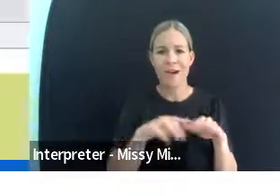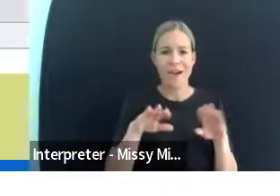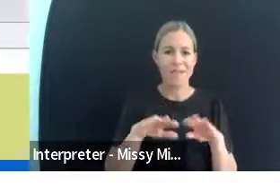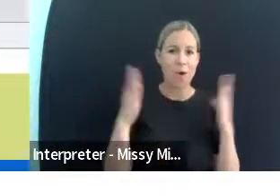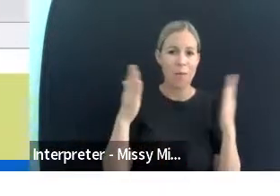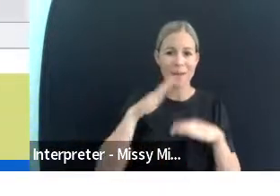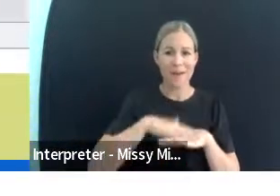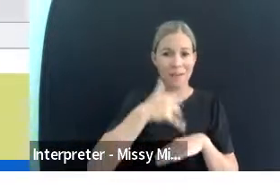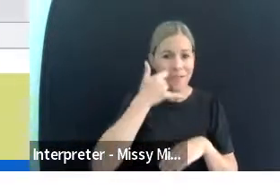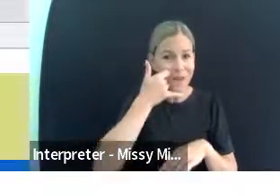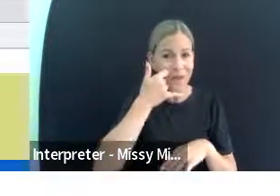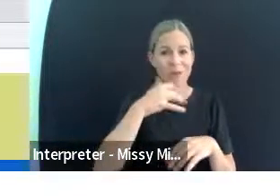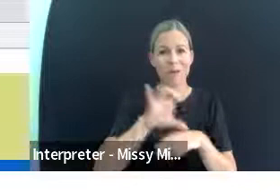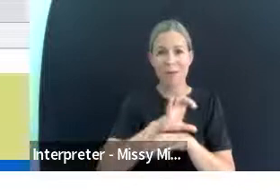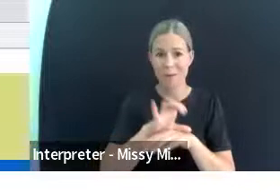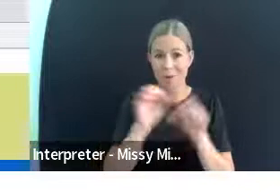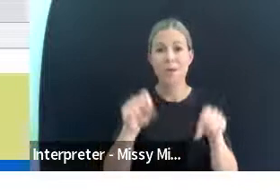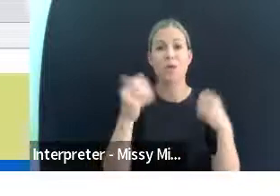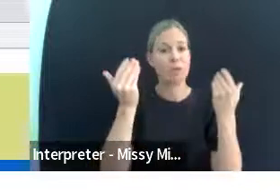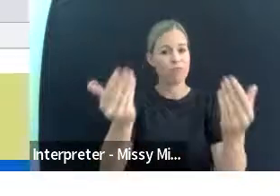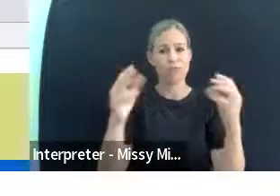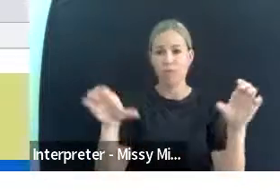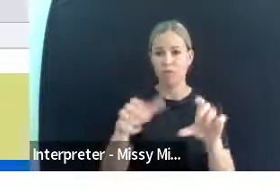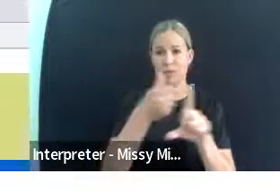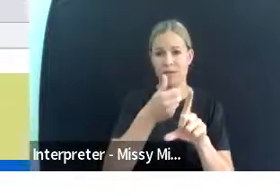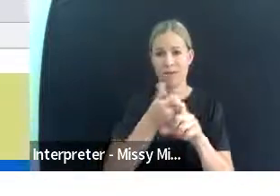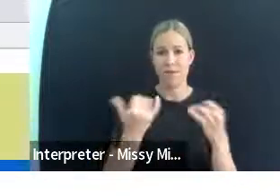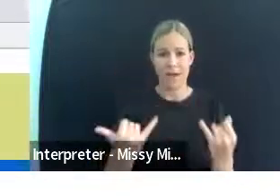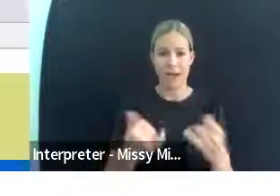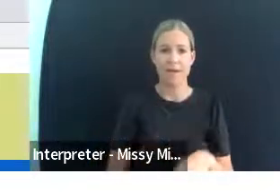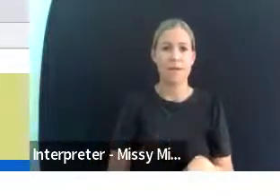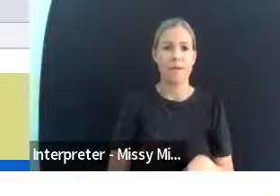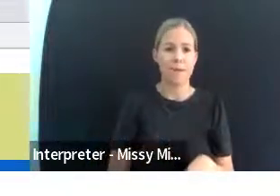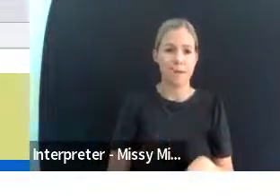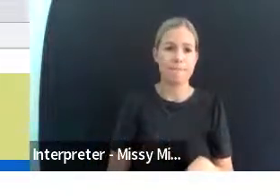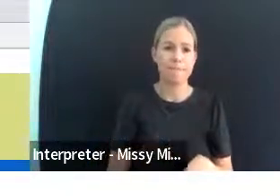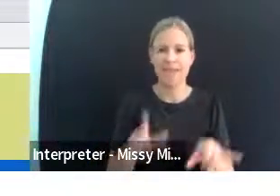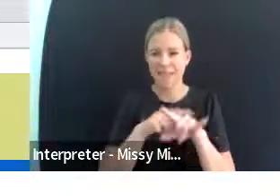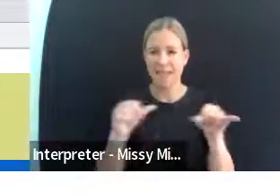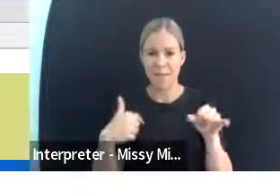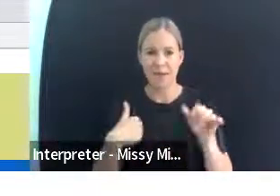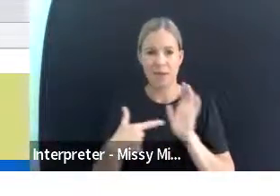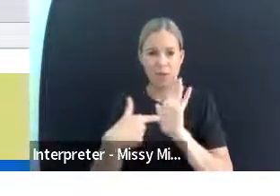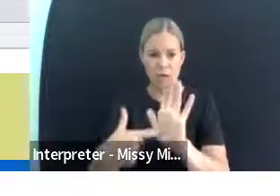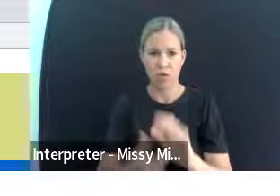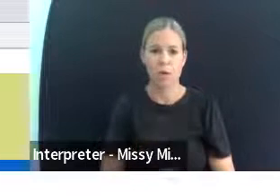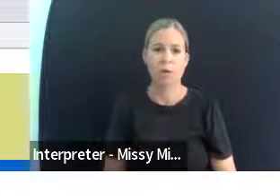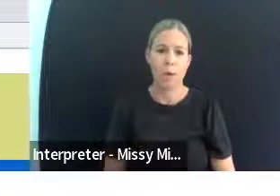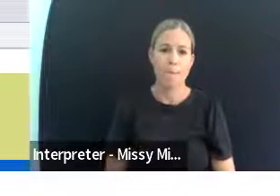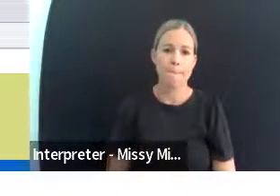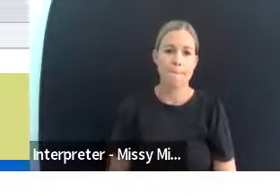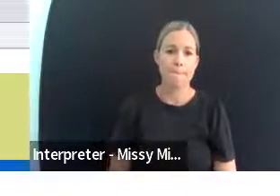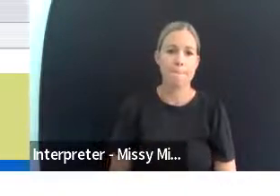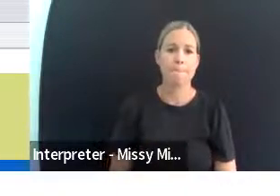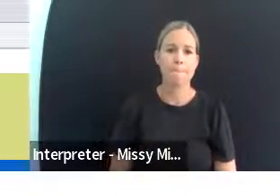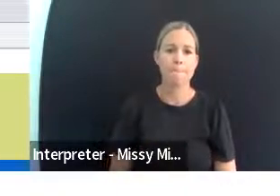on your computer so that you can do this while I'm going through it as well. So